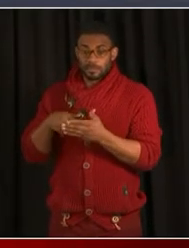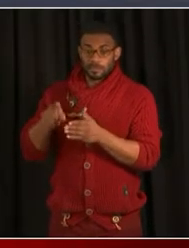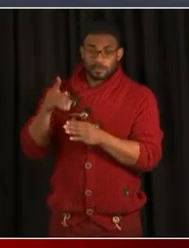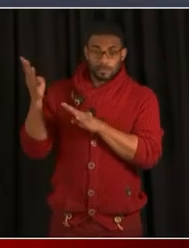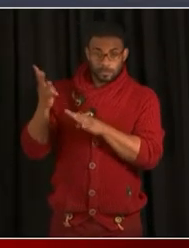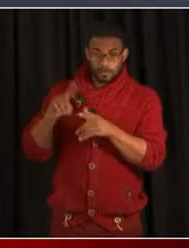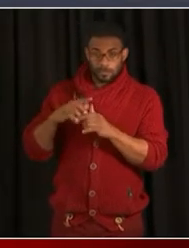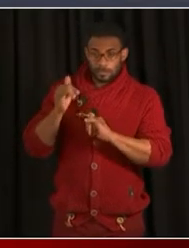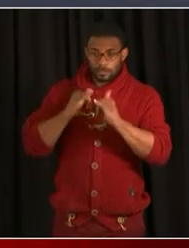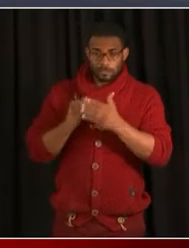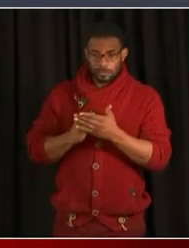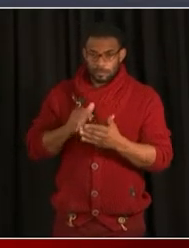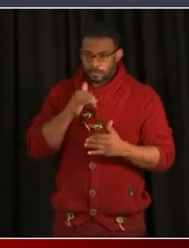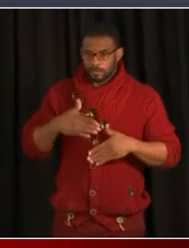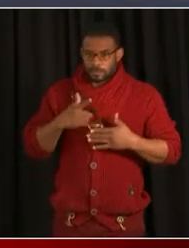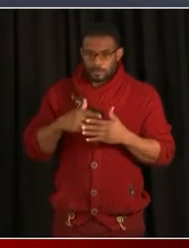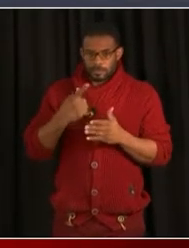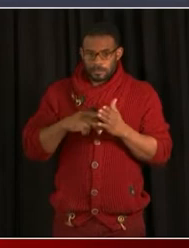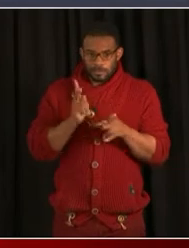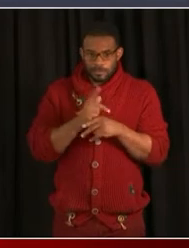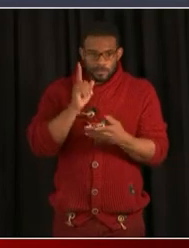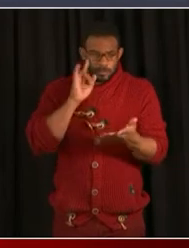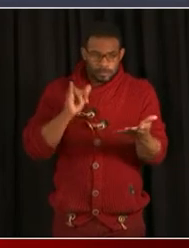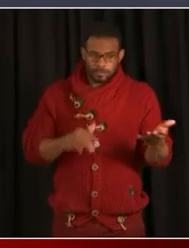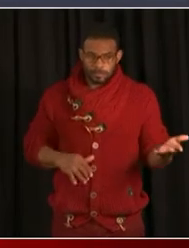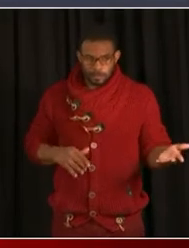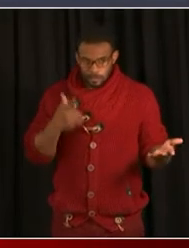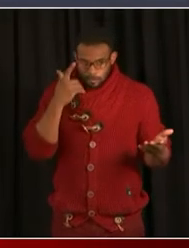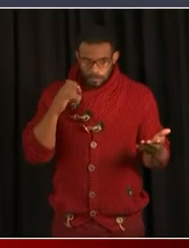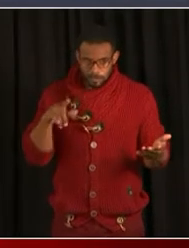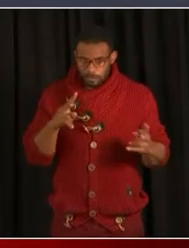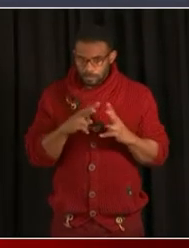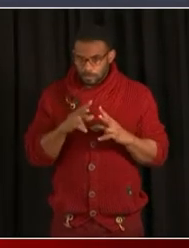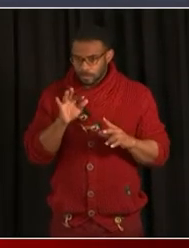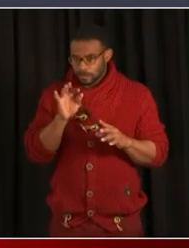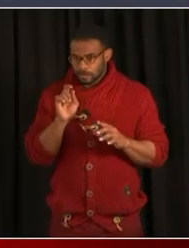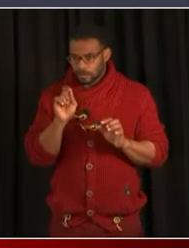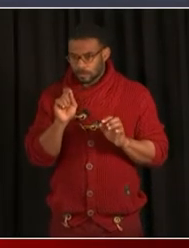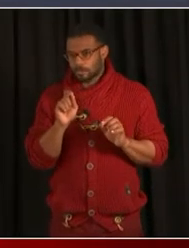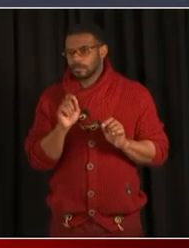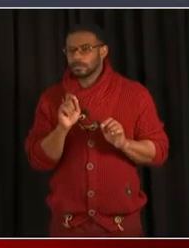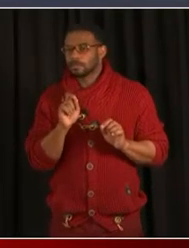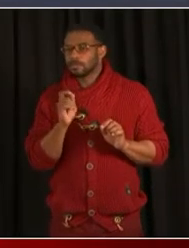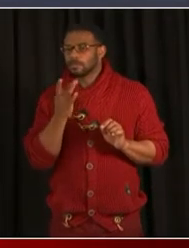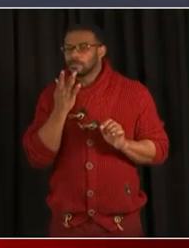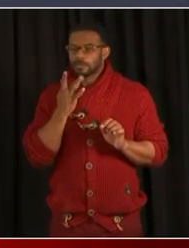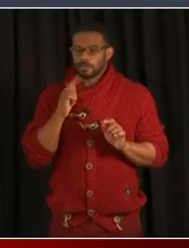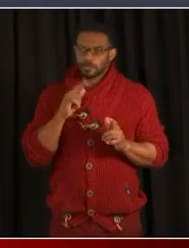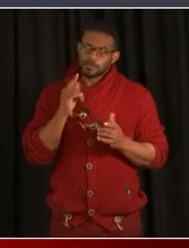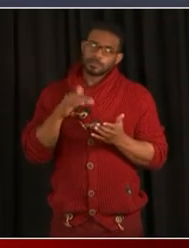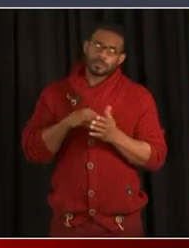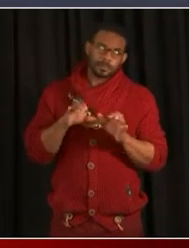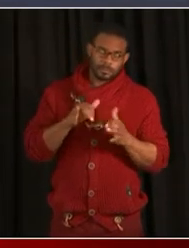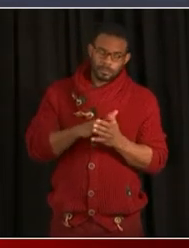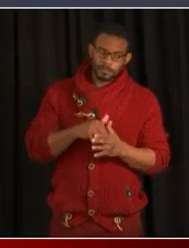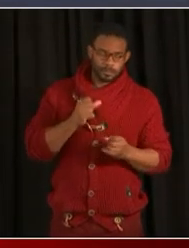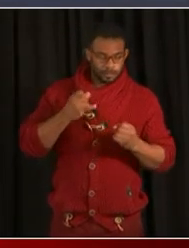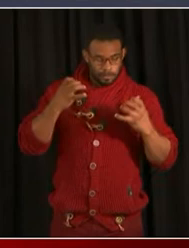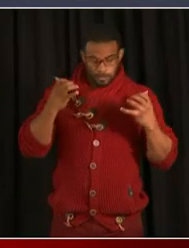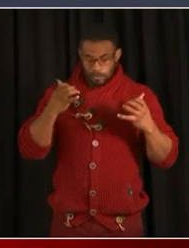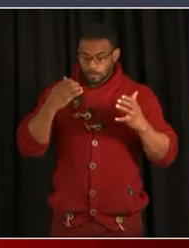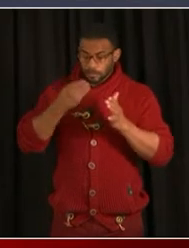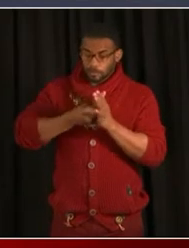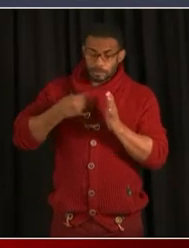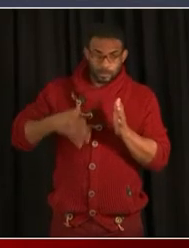streaming. And then the artists weren't happy with what the product looked like because they're very, very picky, especially flamenco artists. So we had to redo that. So it's a